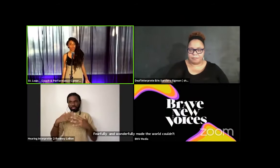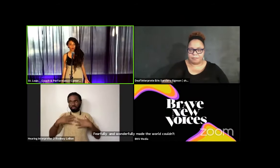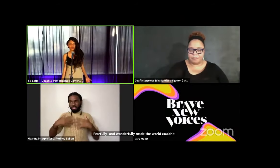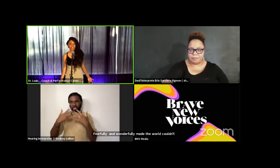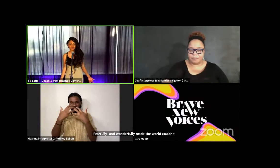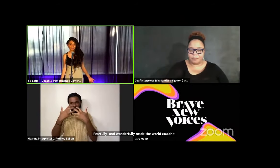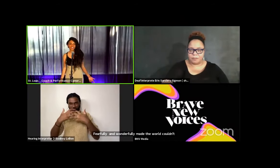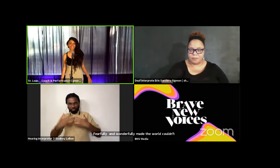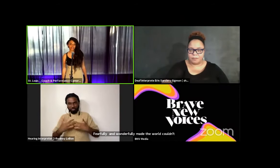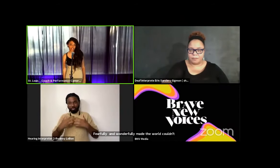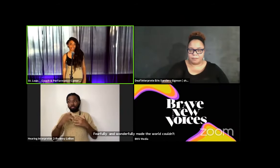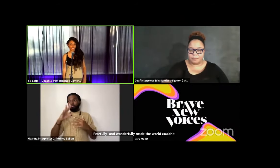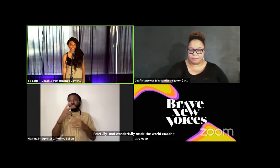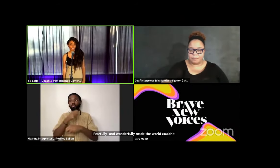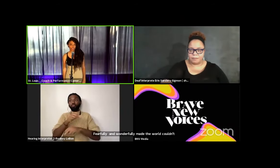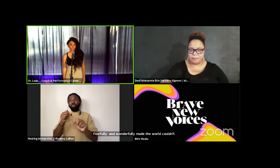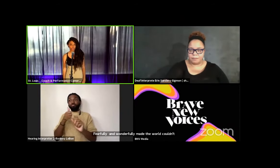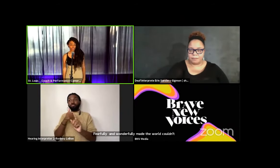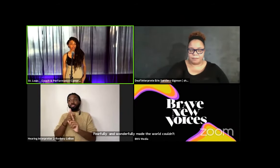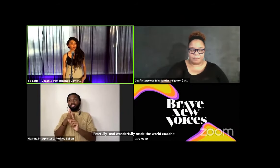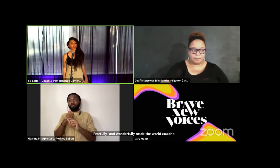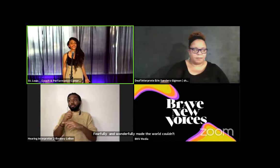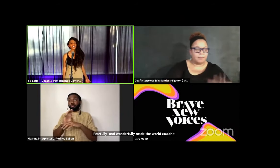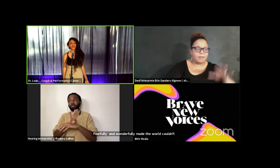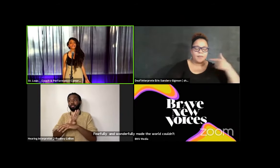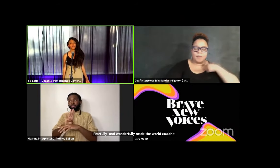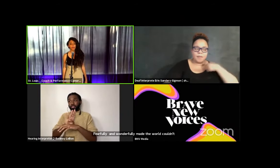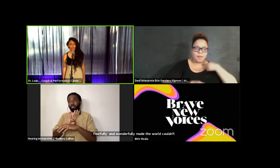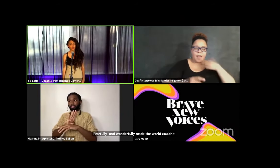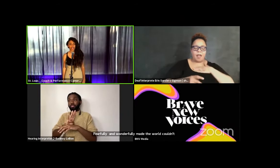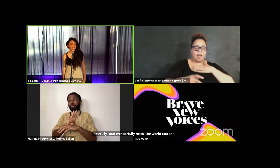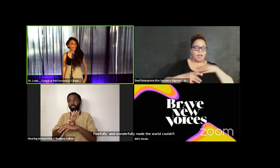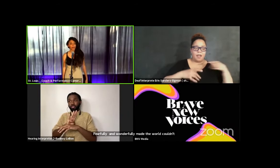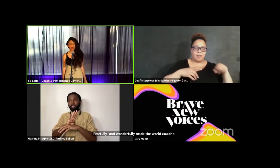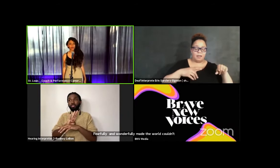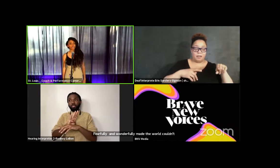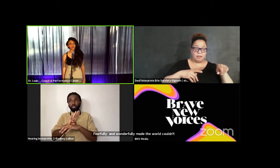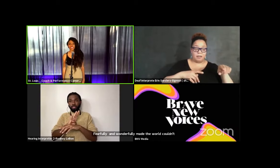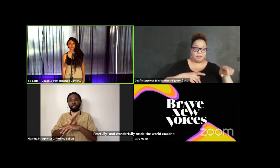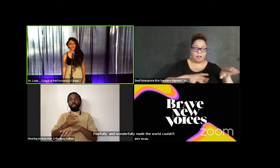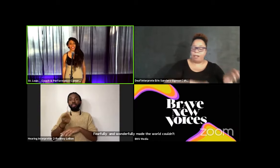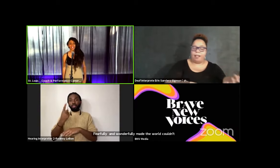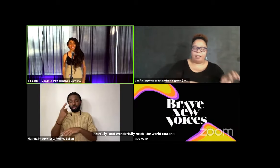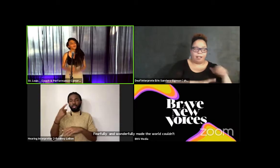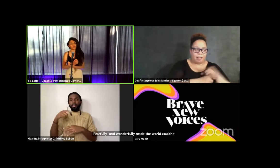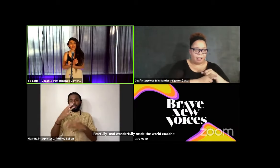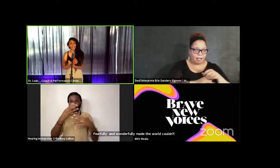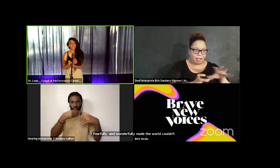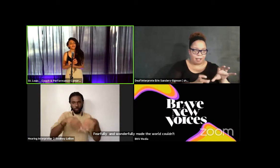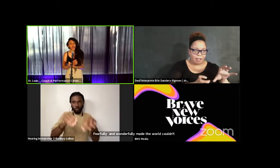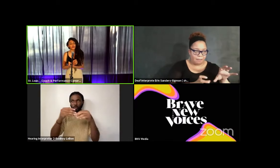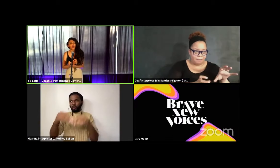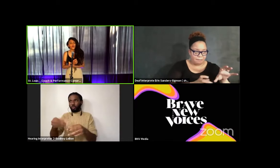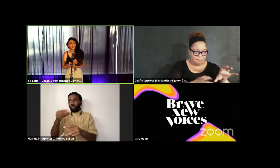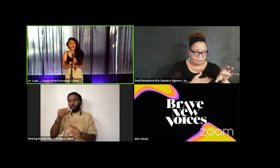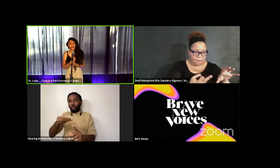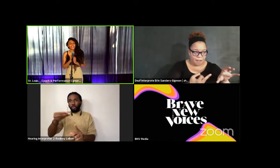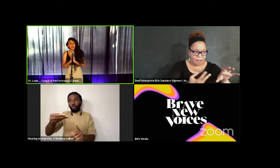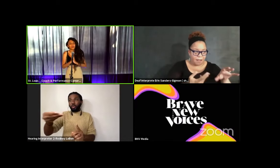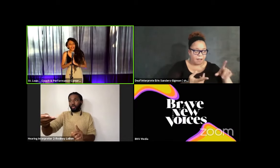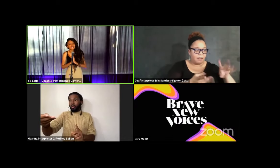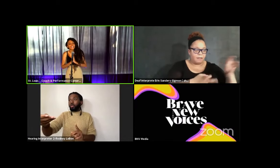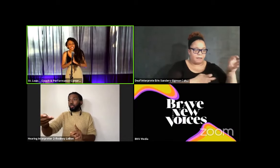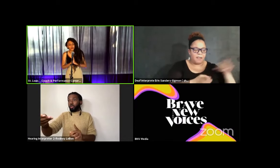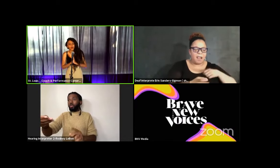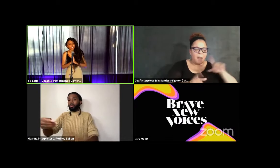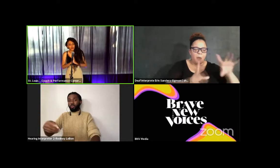freedom was a business transaction. So Purvis sold to Bauer and Bauer sold to Smith. They ended up a product of Barnum, who would go on